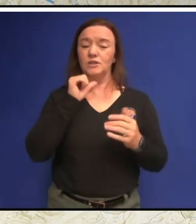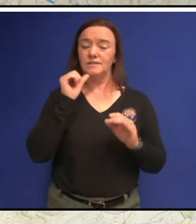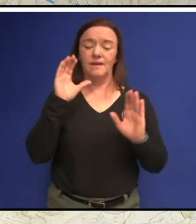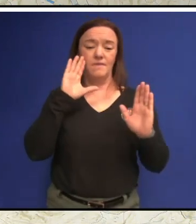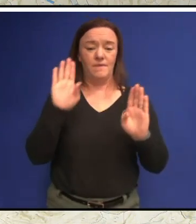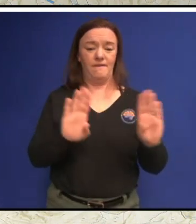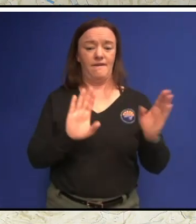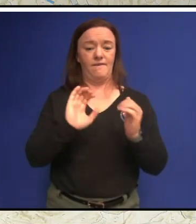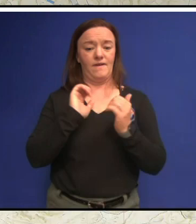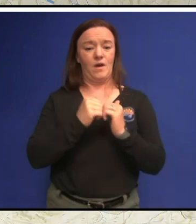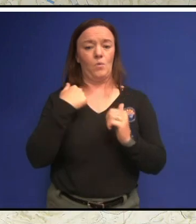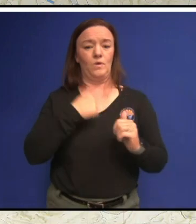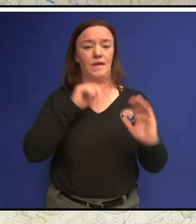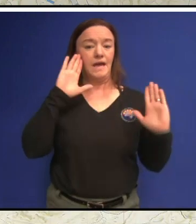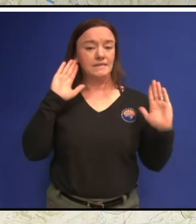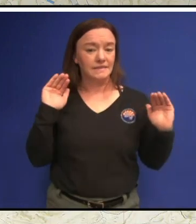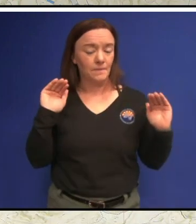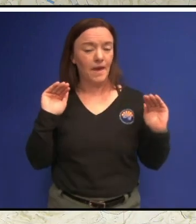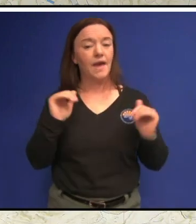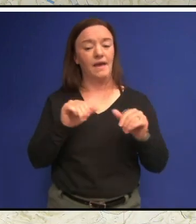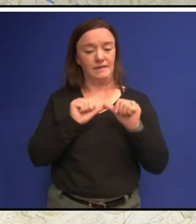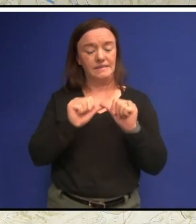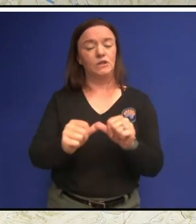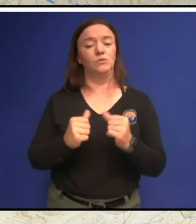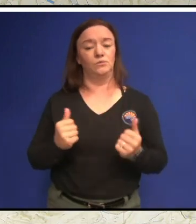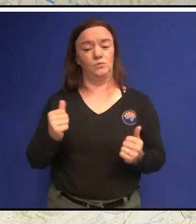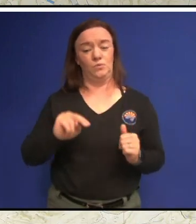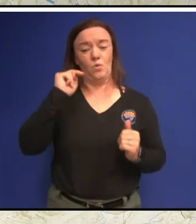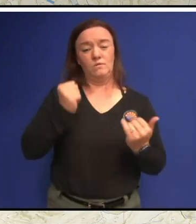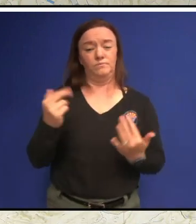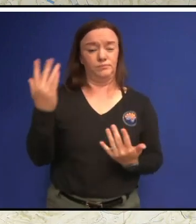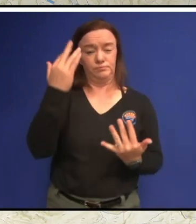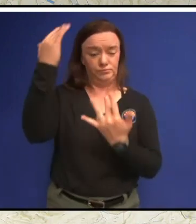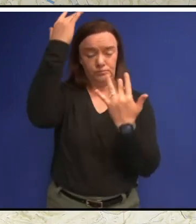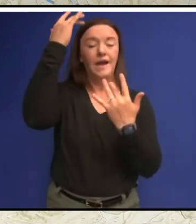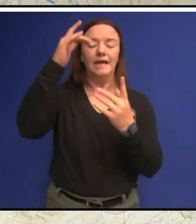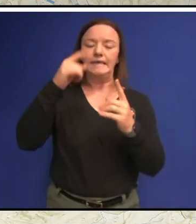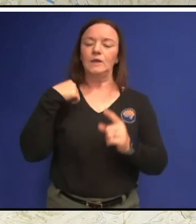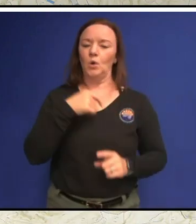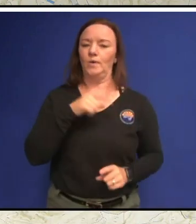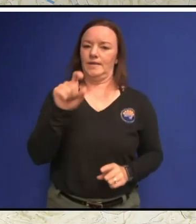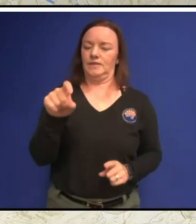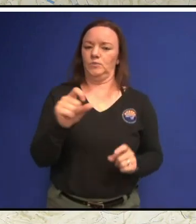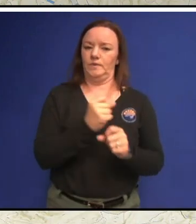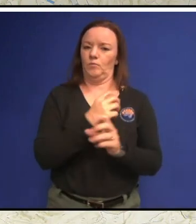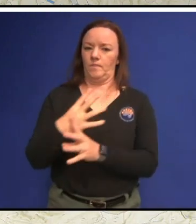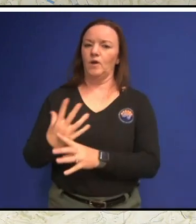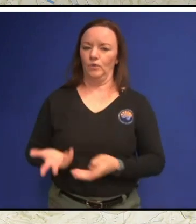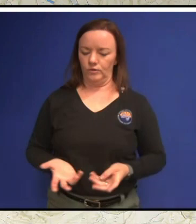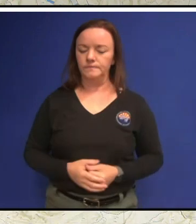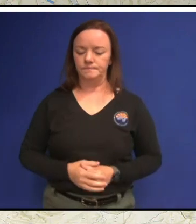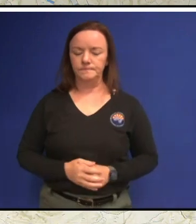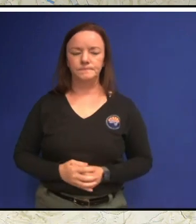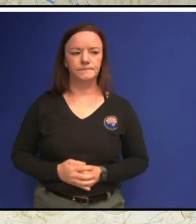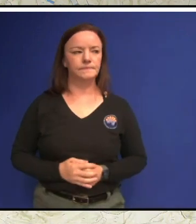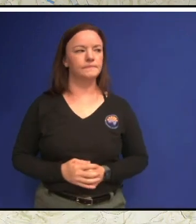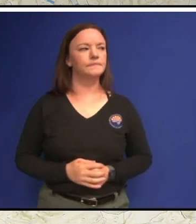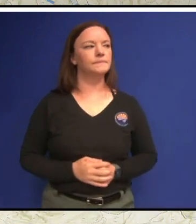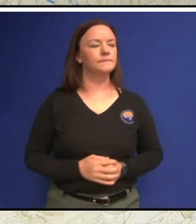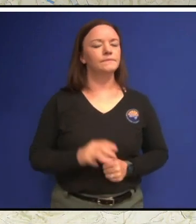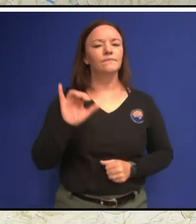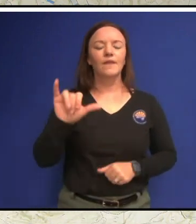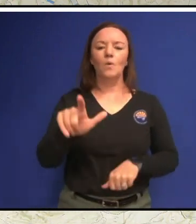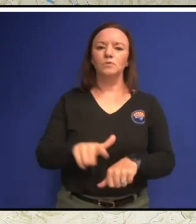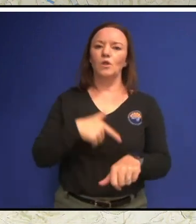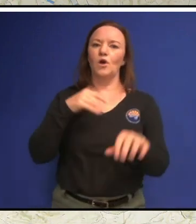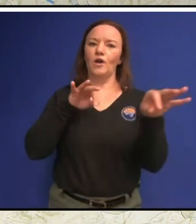and it continues to move to the north, then we need to be prepared for that. So that was a long explanation